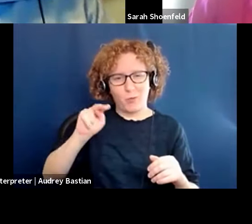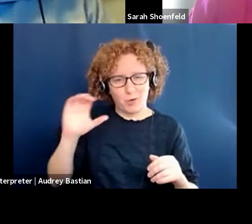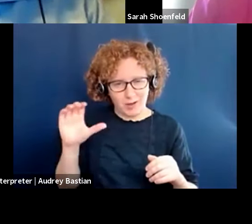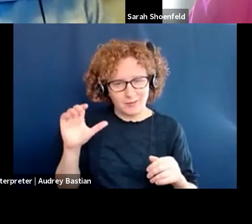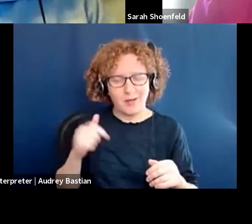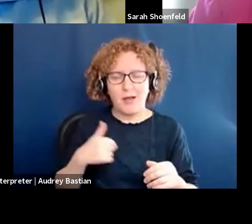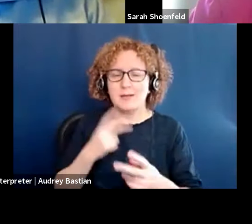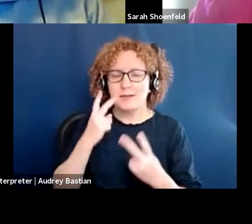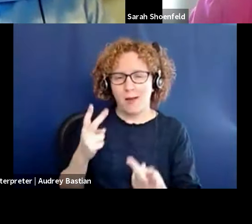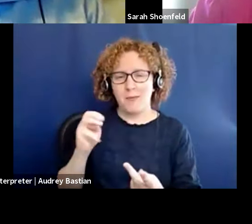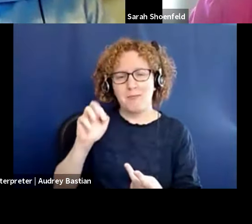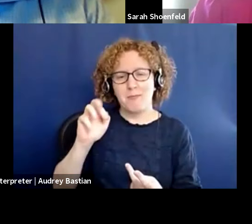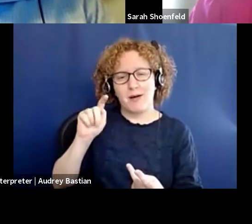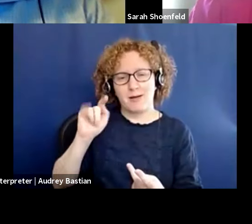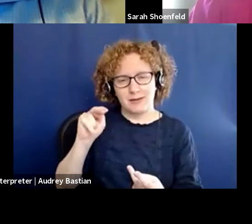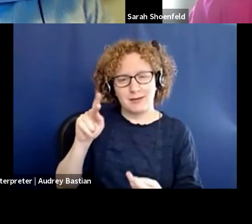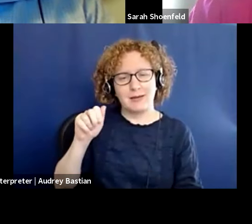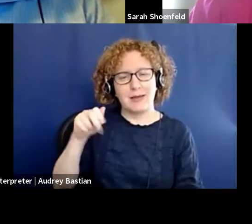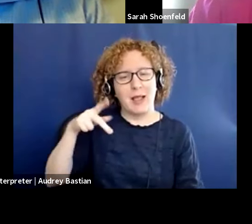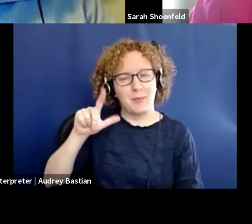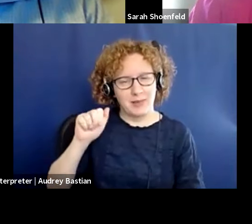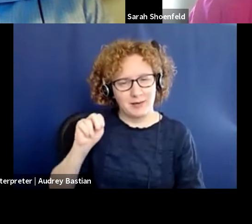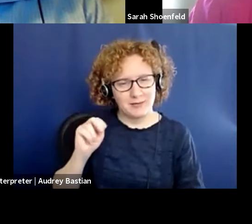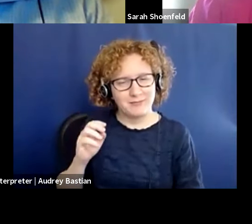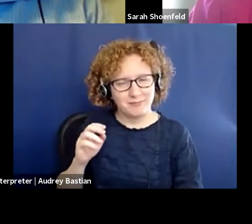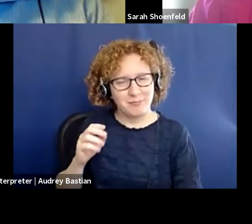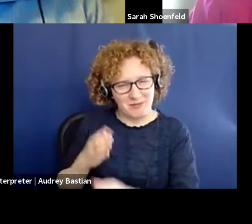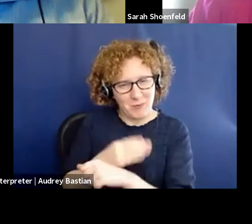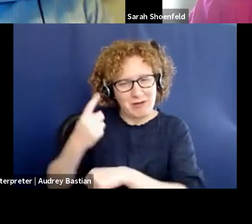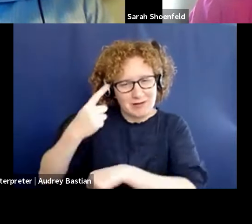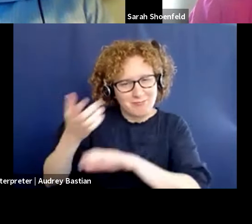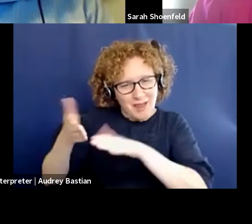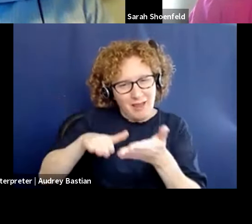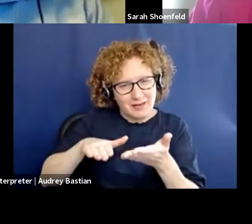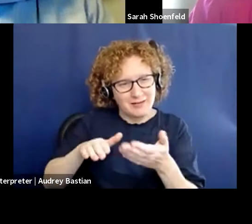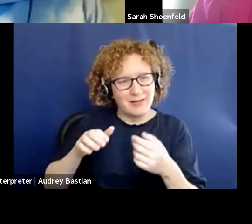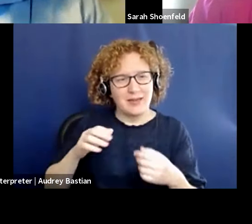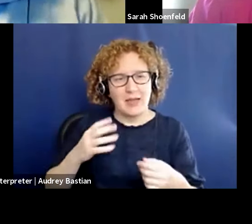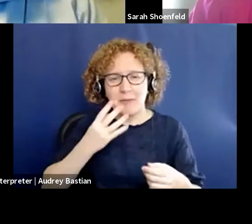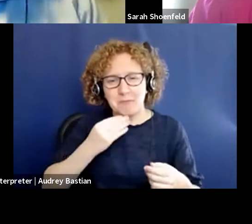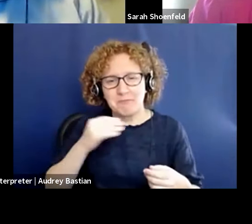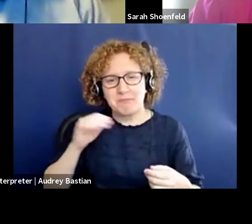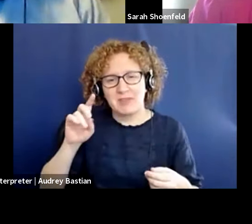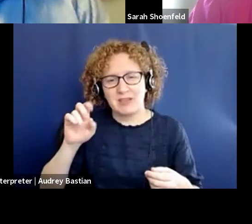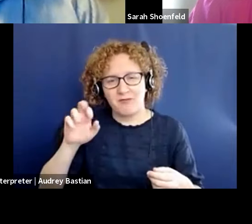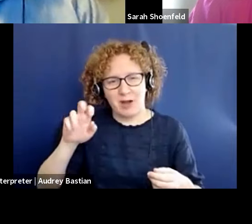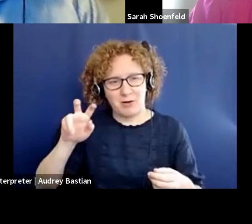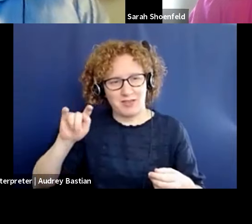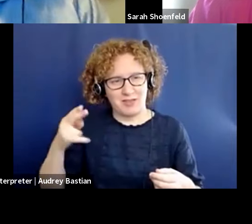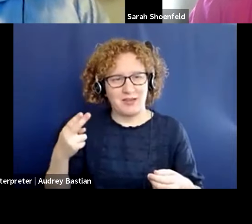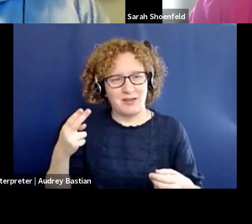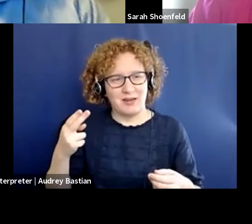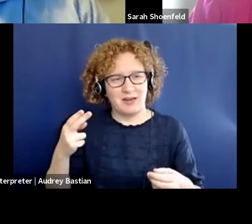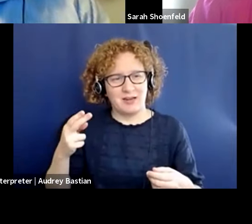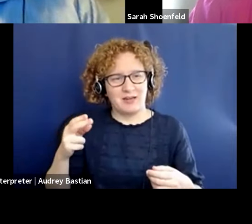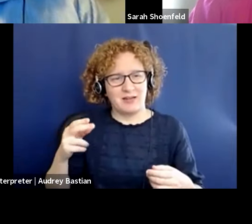about 3 or 4 months before he died. I sat next to him at the Tiferet Israel congregation, which is where I'm a member. I'm Jewish,